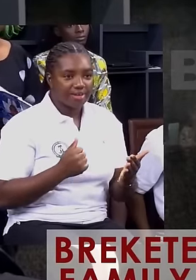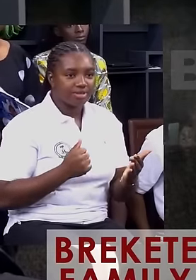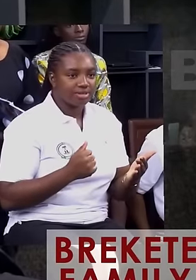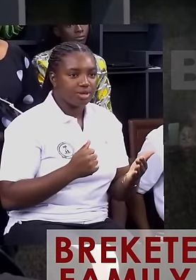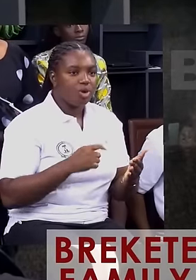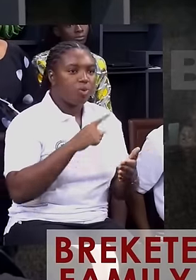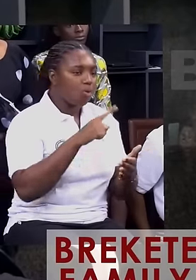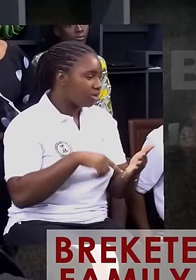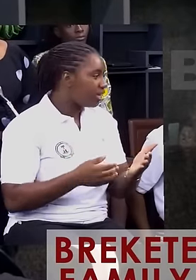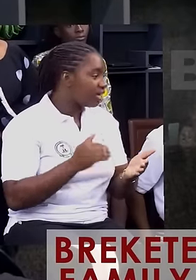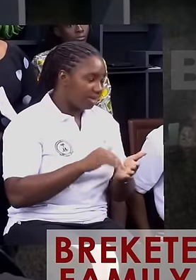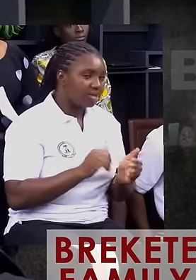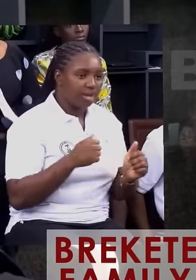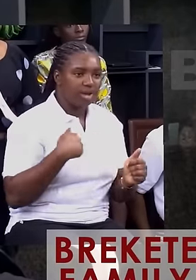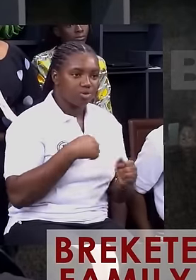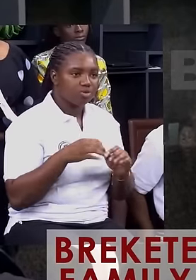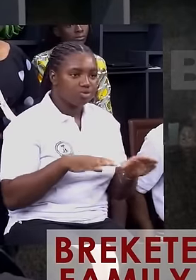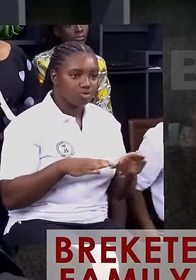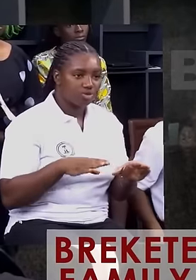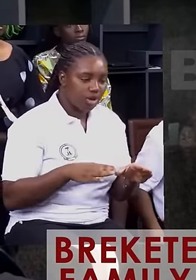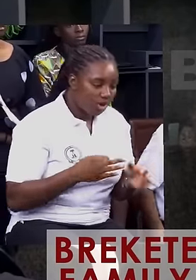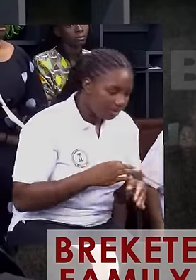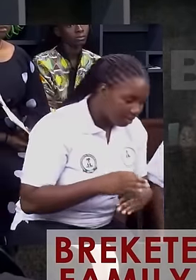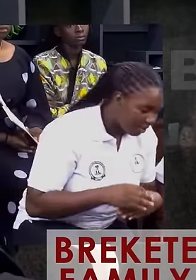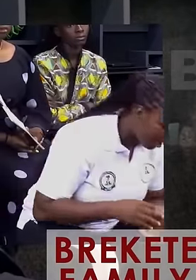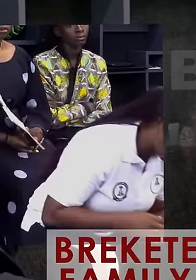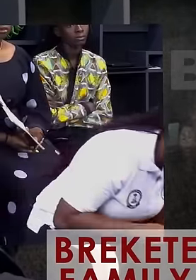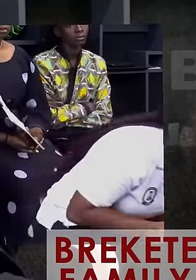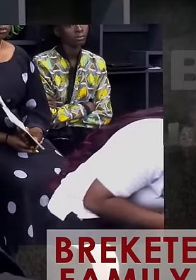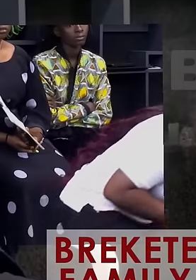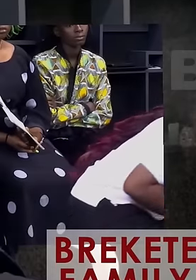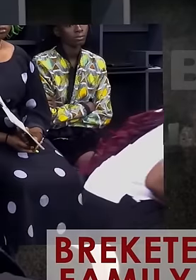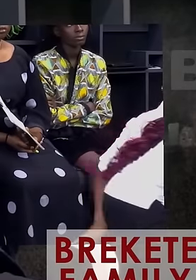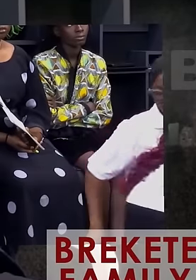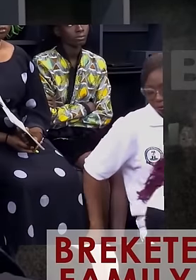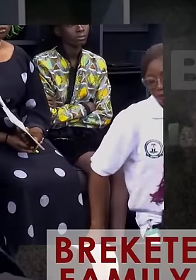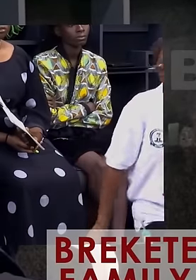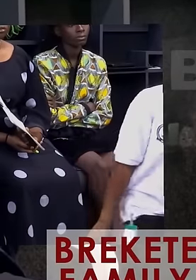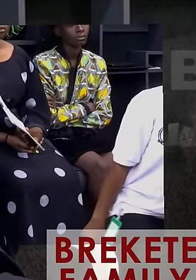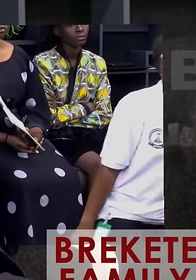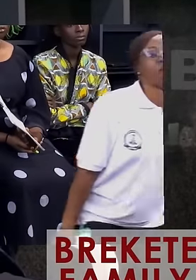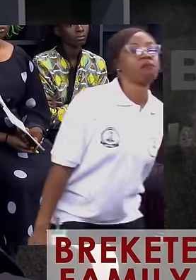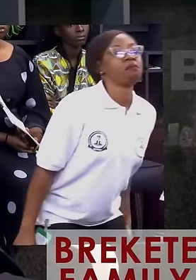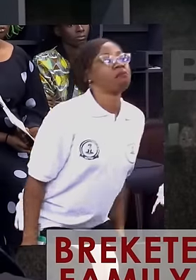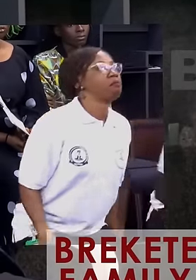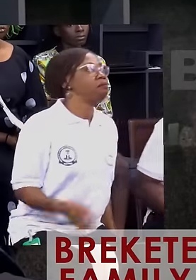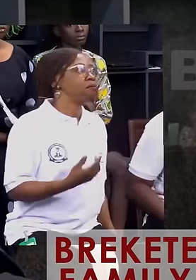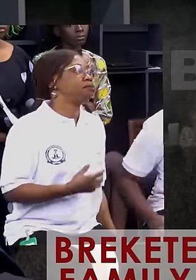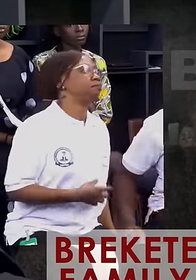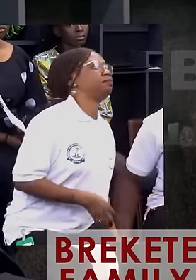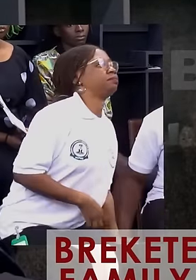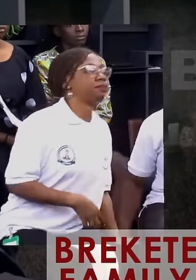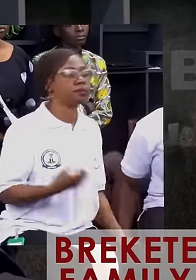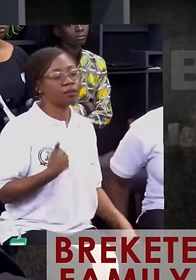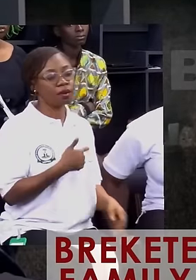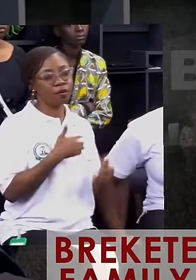what else can we do? Of all the there are about 4 transplant centers in Abuja. We are the only one that